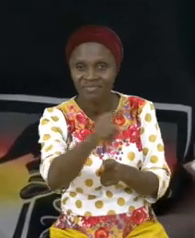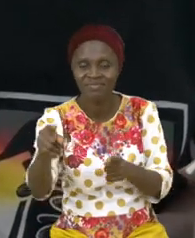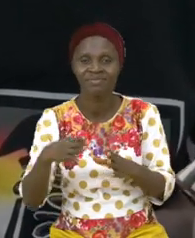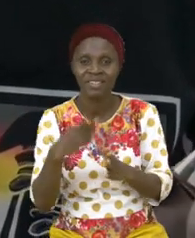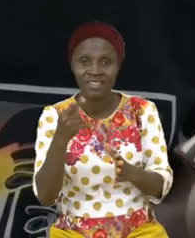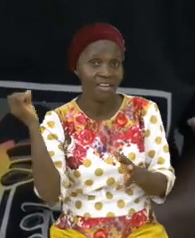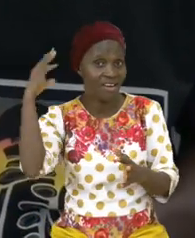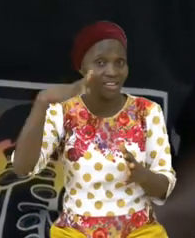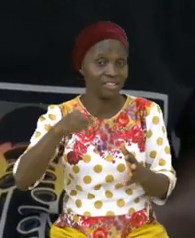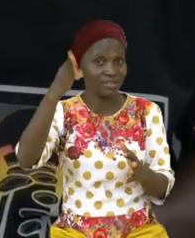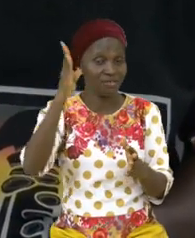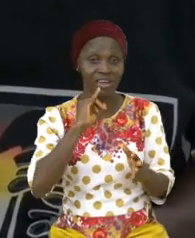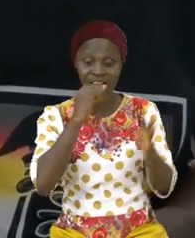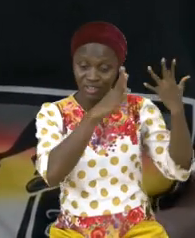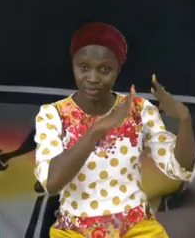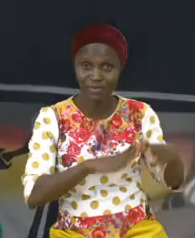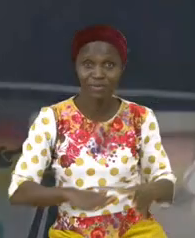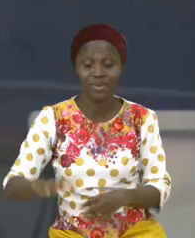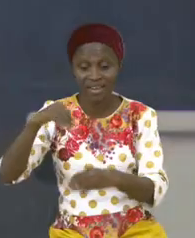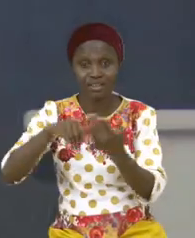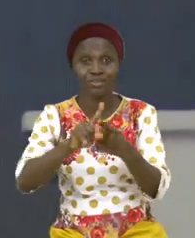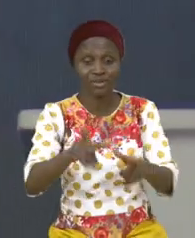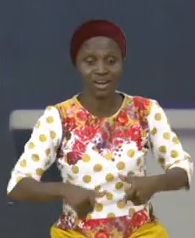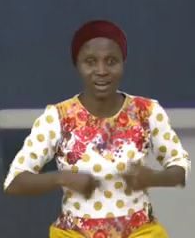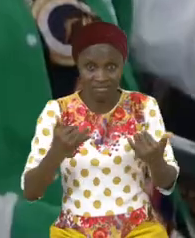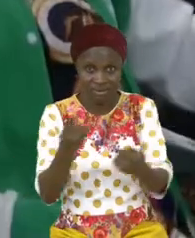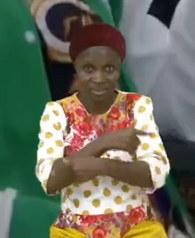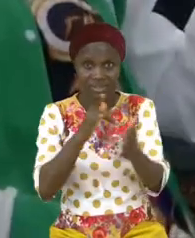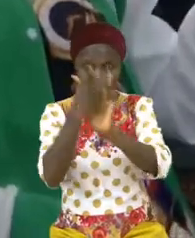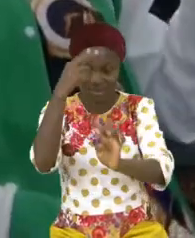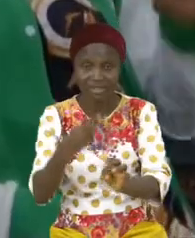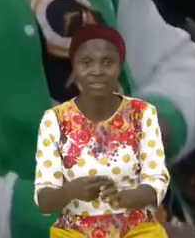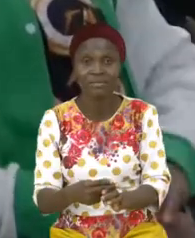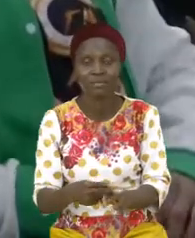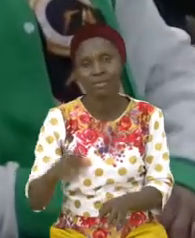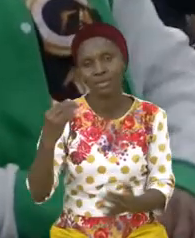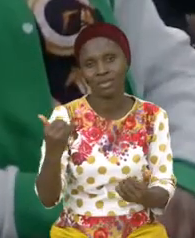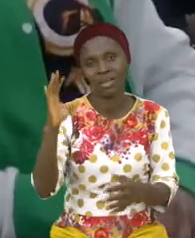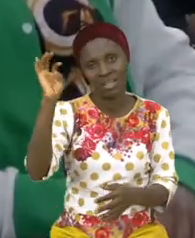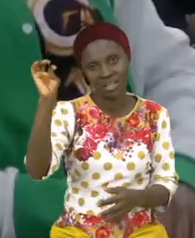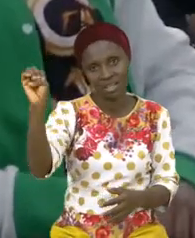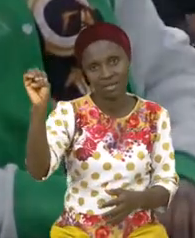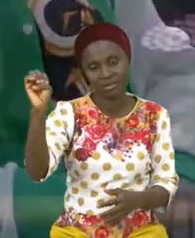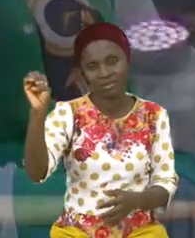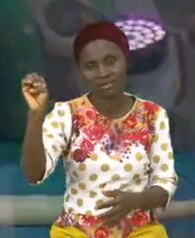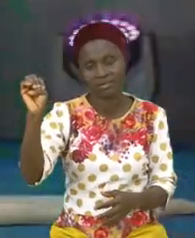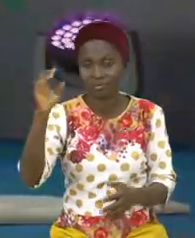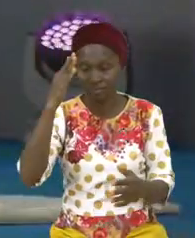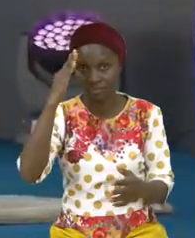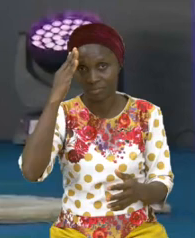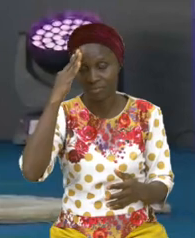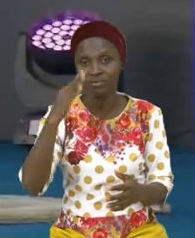of God is flowing into your life today. E, emancipated.